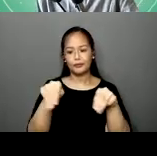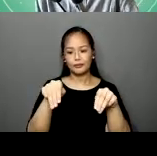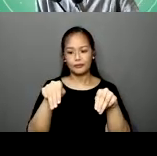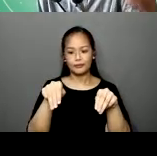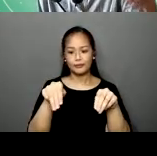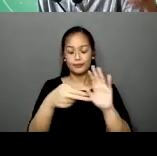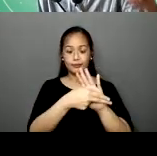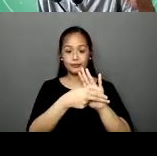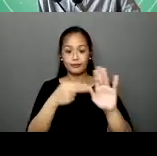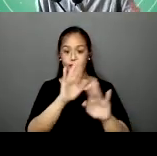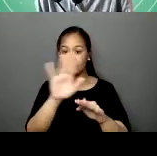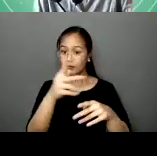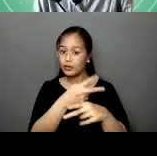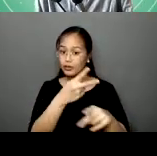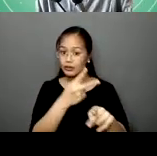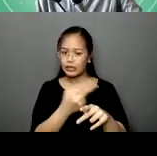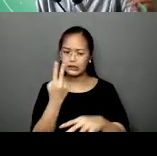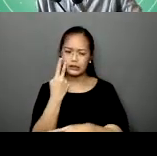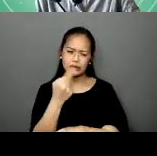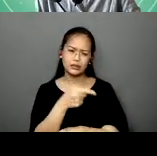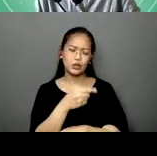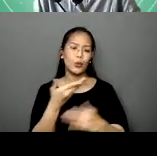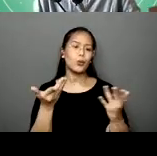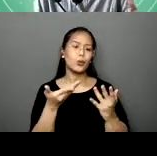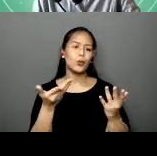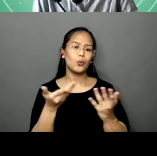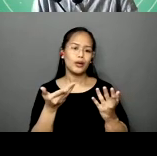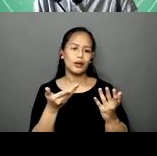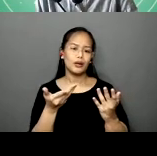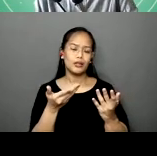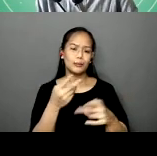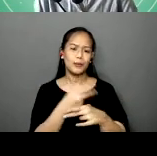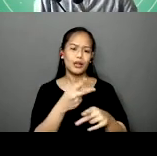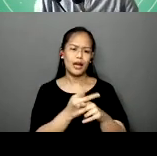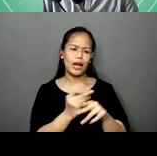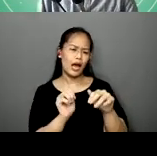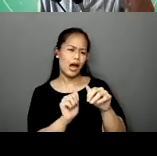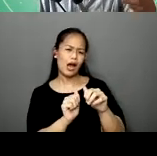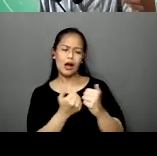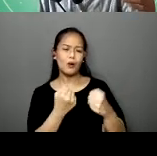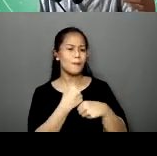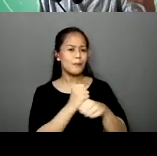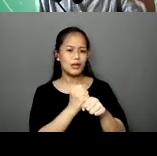branding of your product, and seeing where you can position your product to be different, to take advantage of.